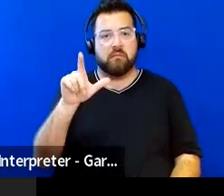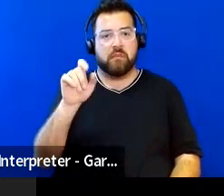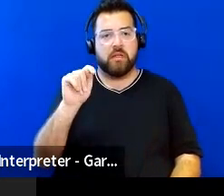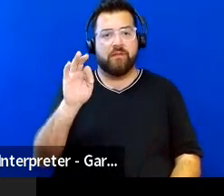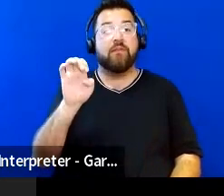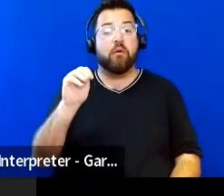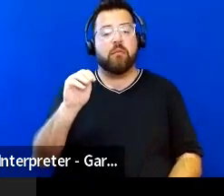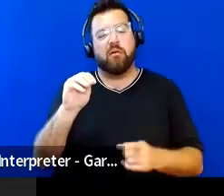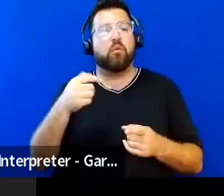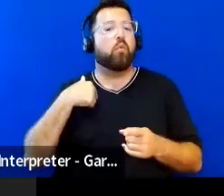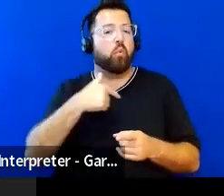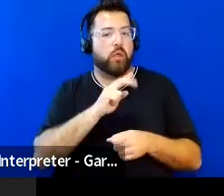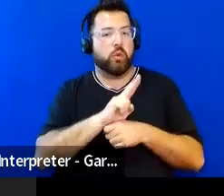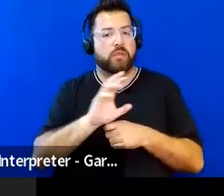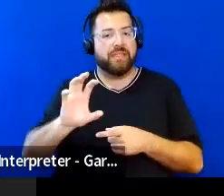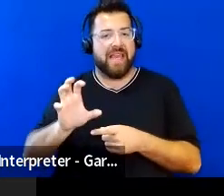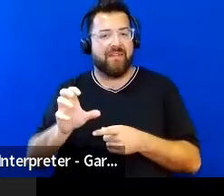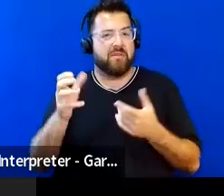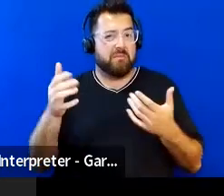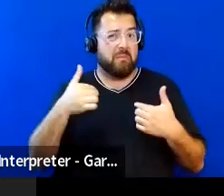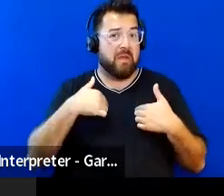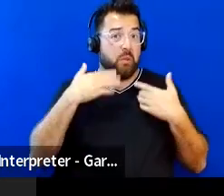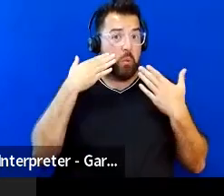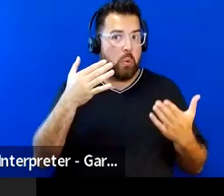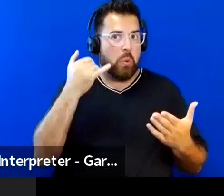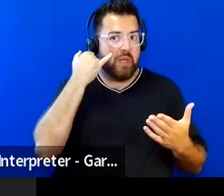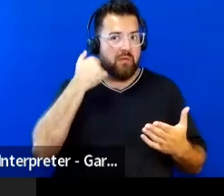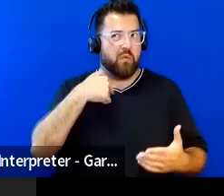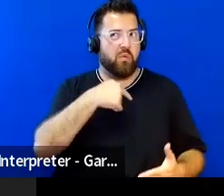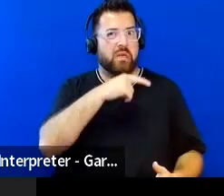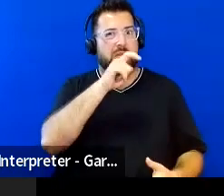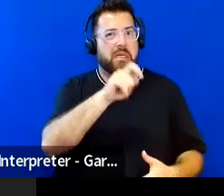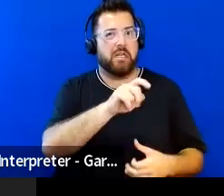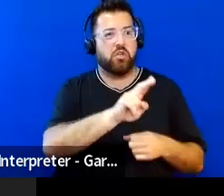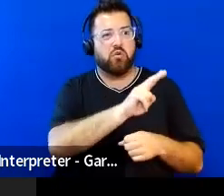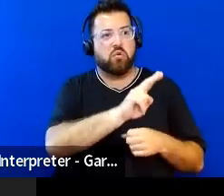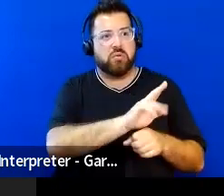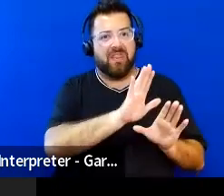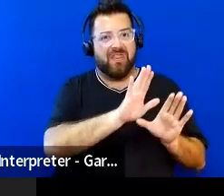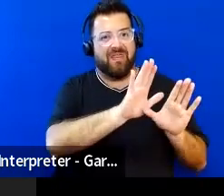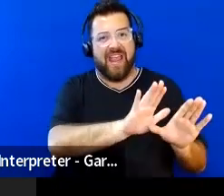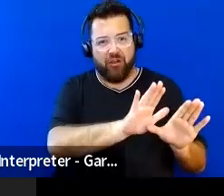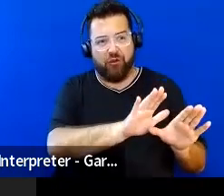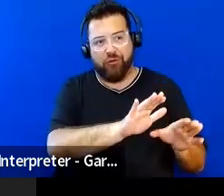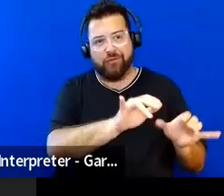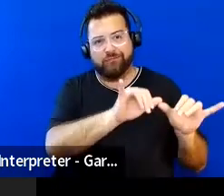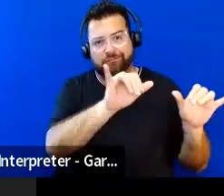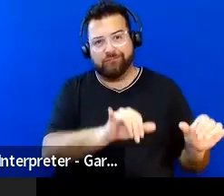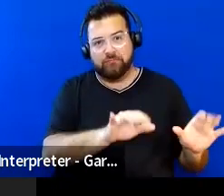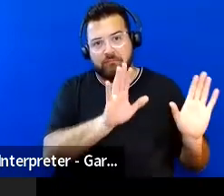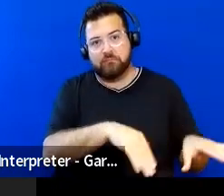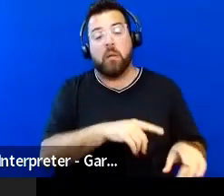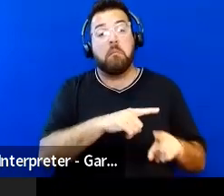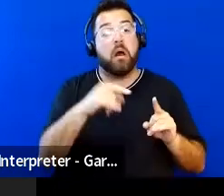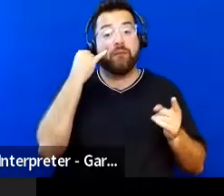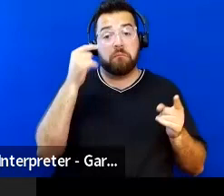building platform, I don't know that we necessarily need to use that. But if that's something that